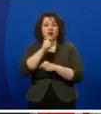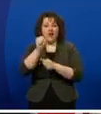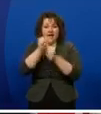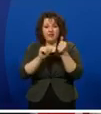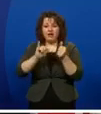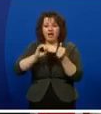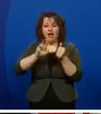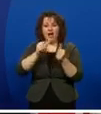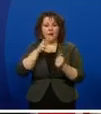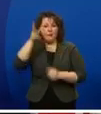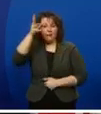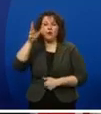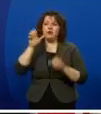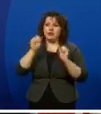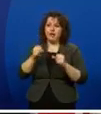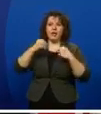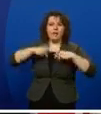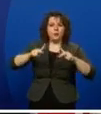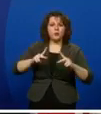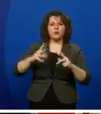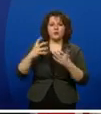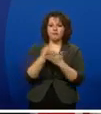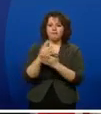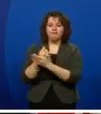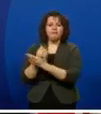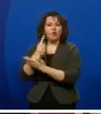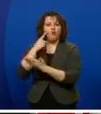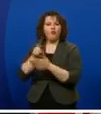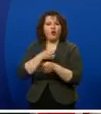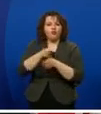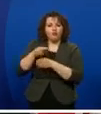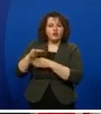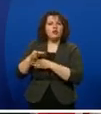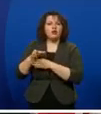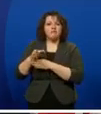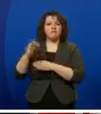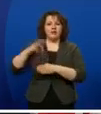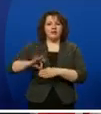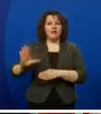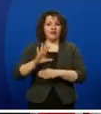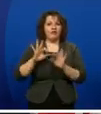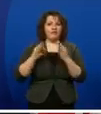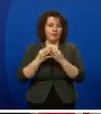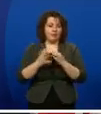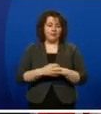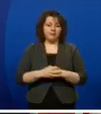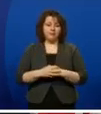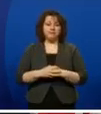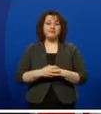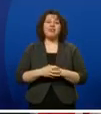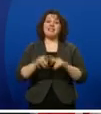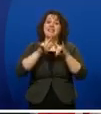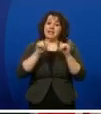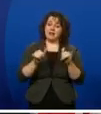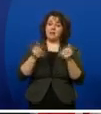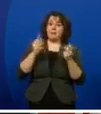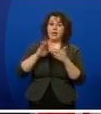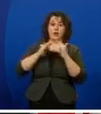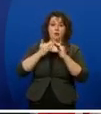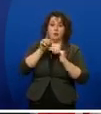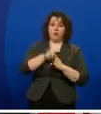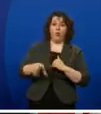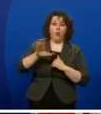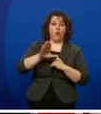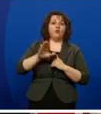can pursue opportunities to better themselves and their families. In the meantime, Many communities across the state have